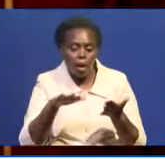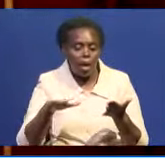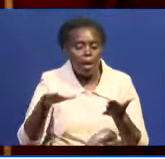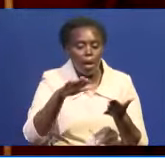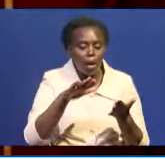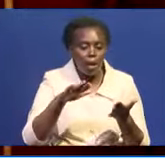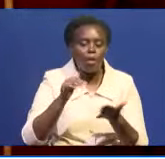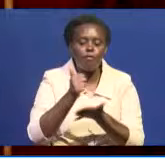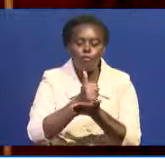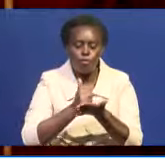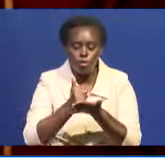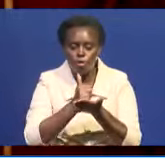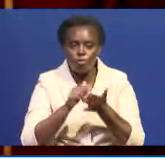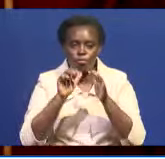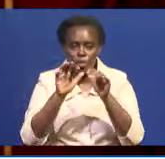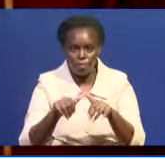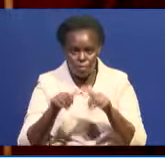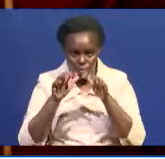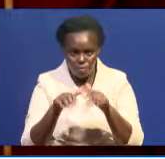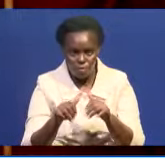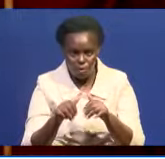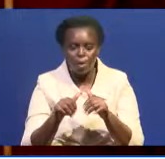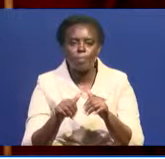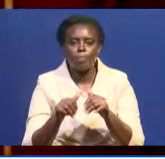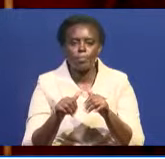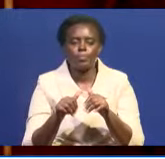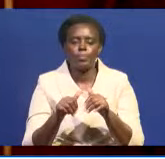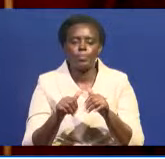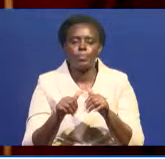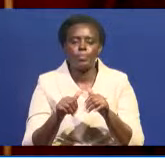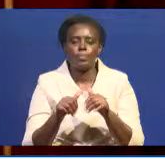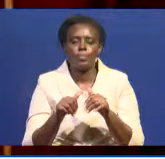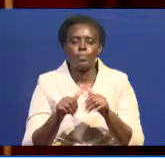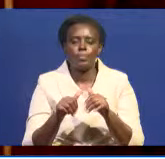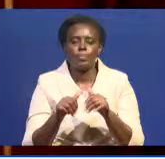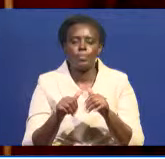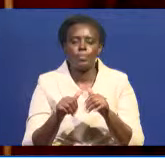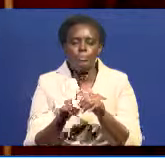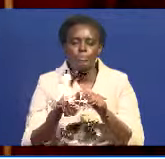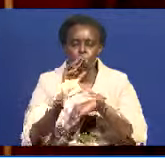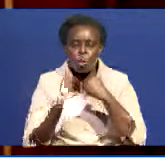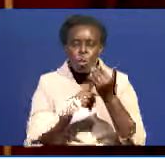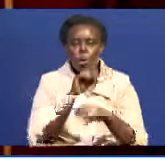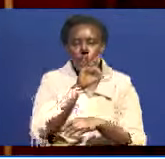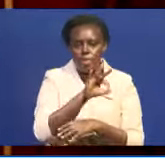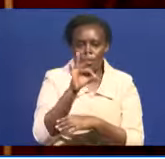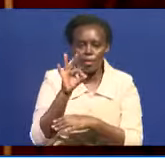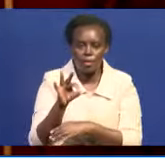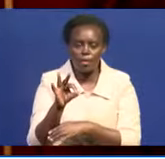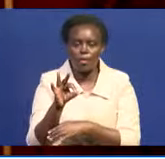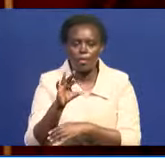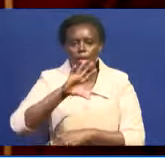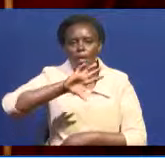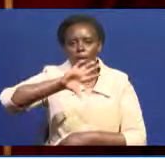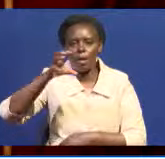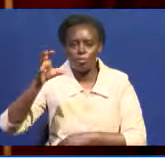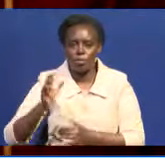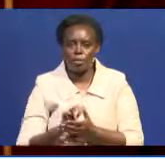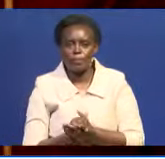all the coffee-growing farms, estates, and coffee cooperatives at the three